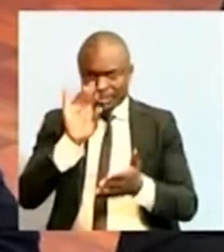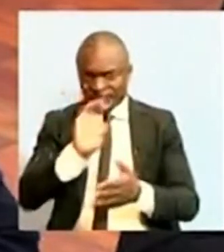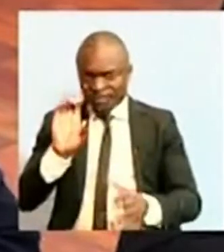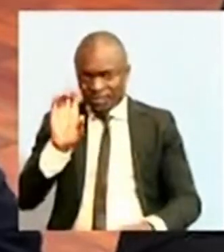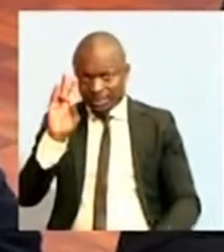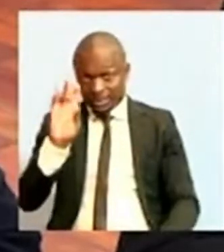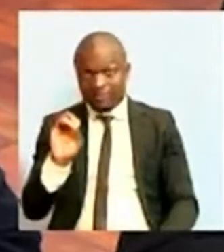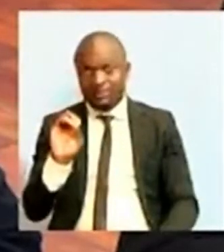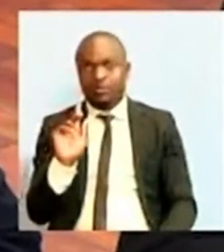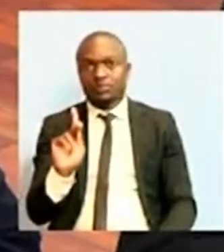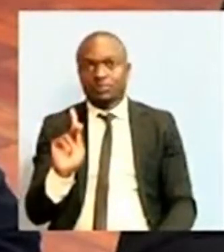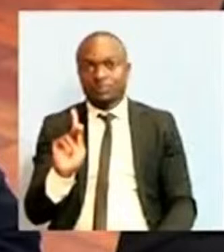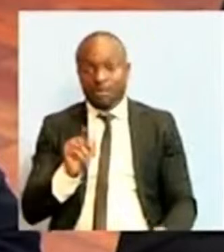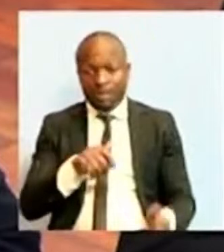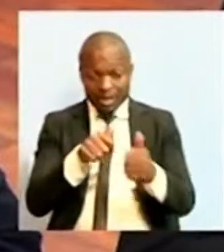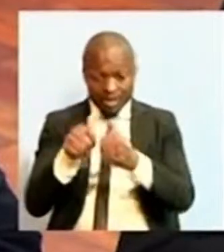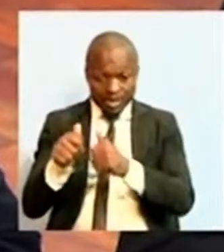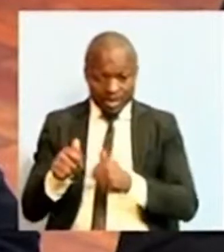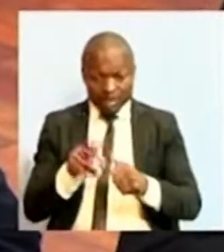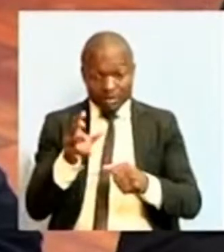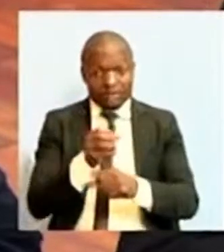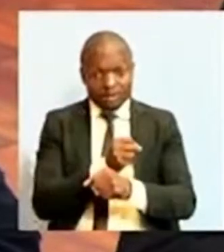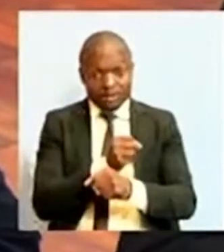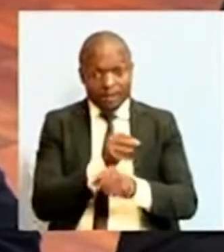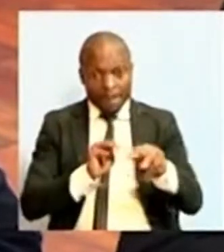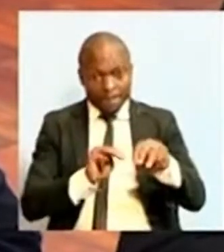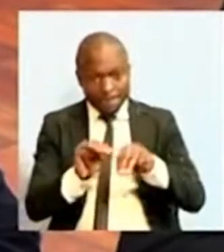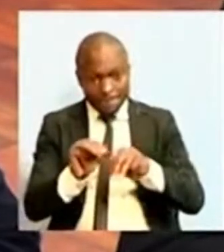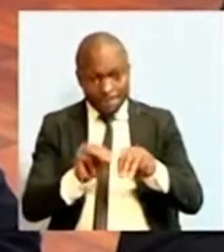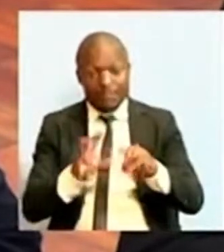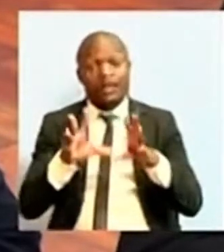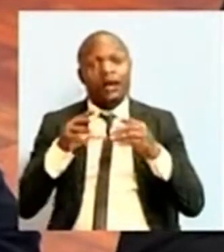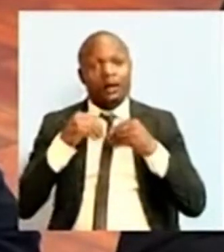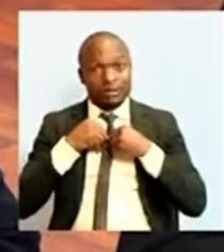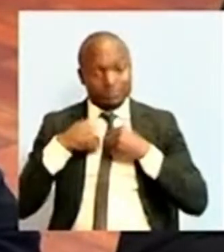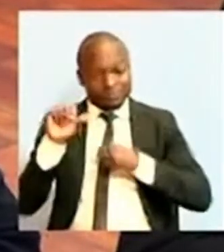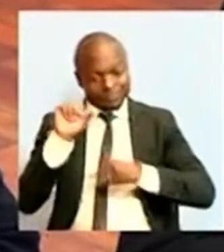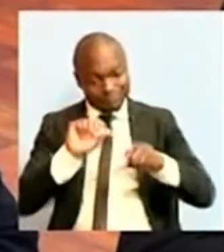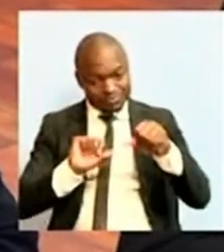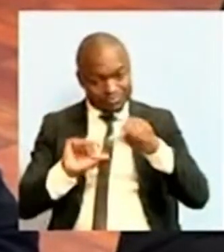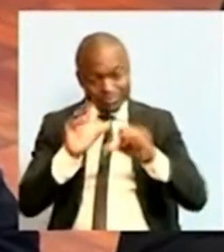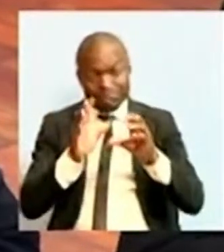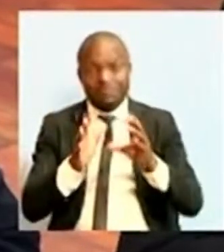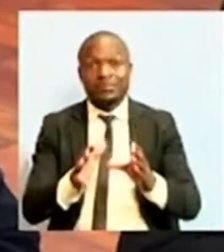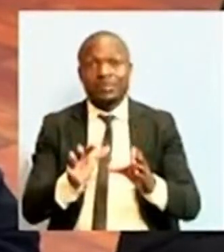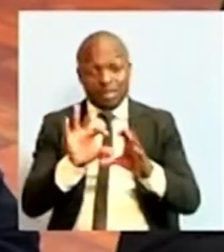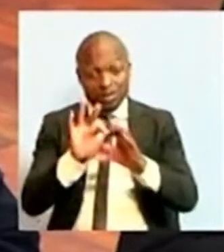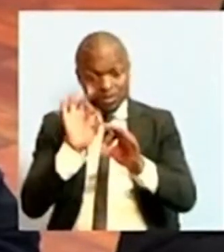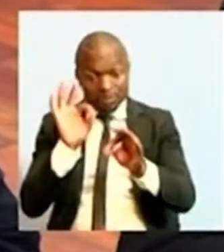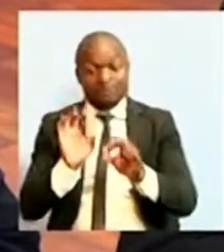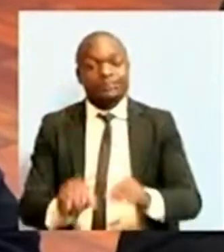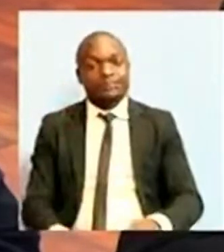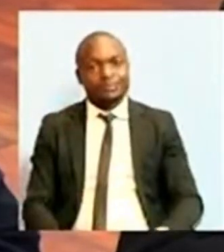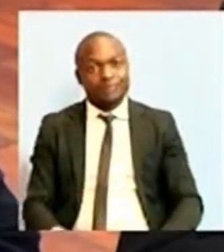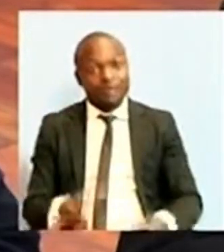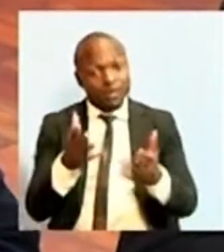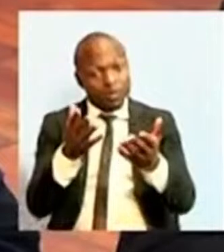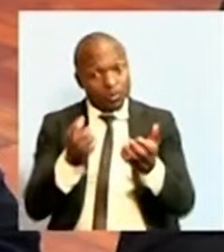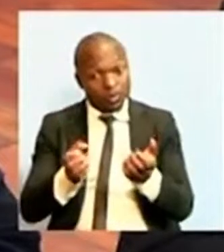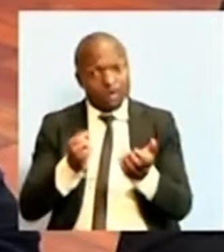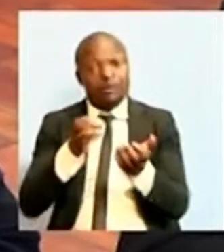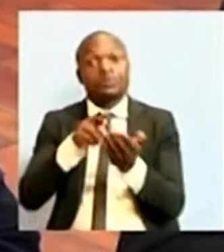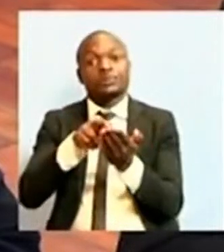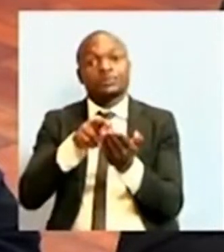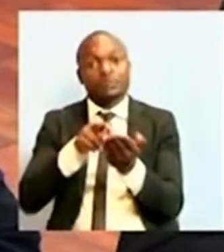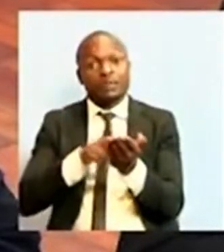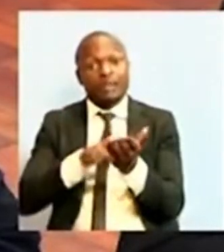2,620,870 kwacha. Action taken, Chair. Management acknowledges the Auditor General's observation and wishes to